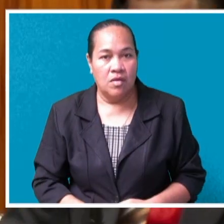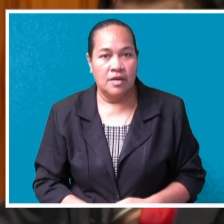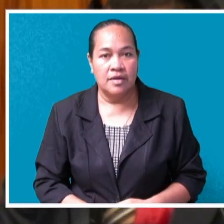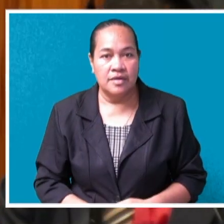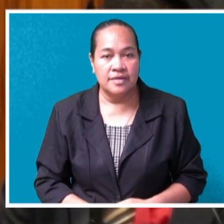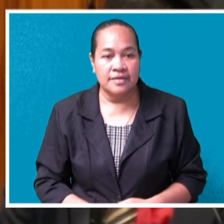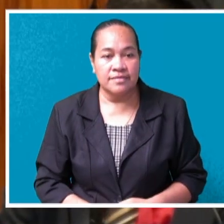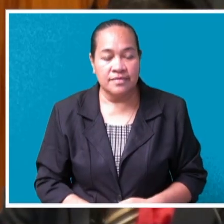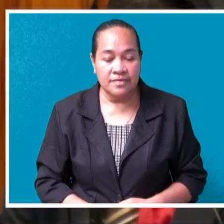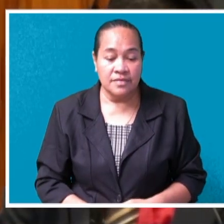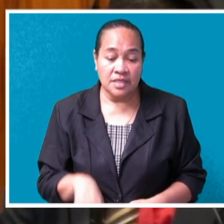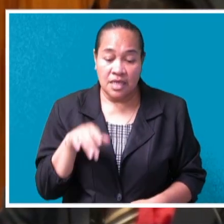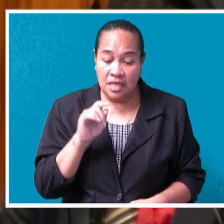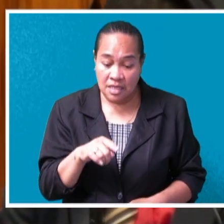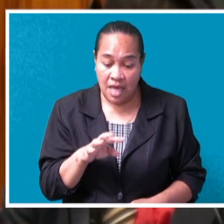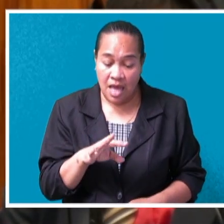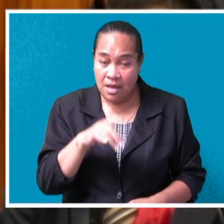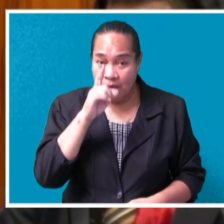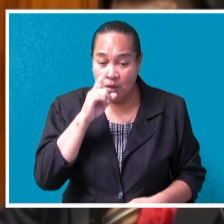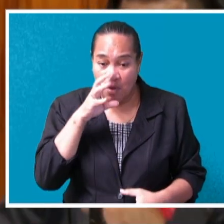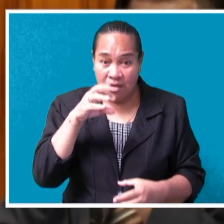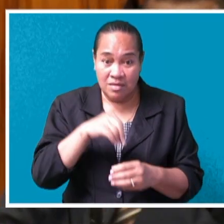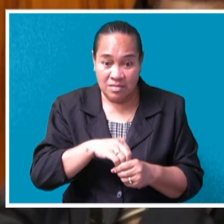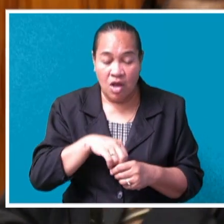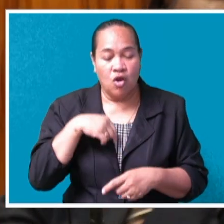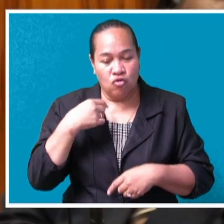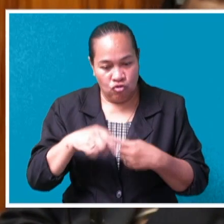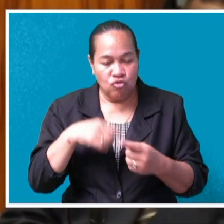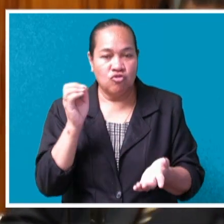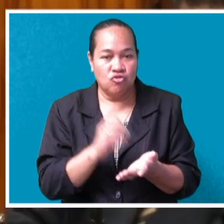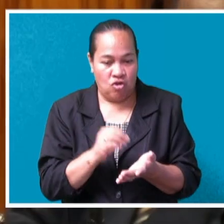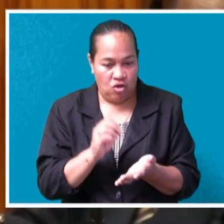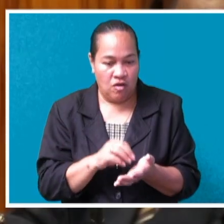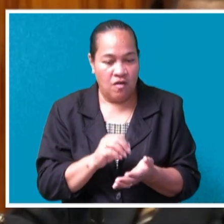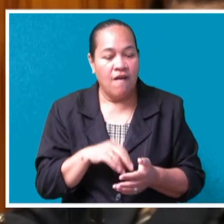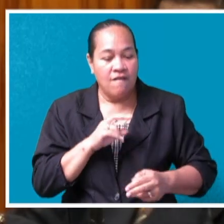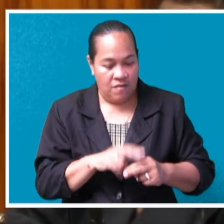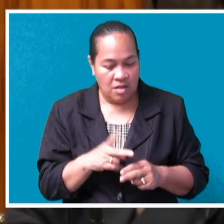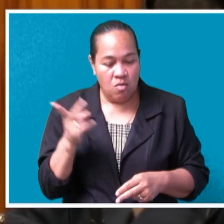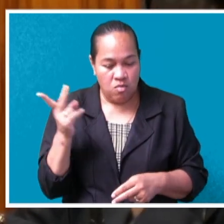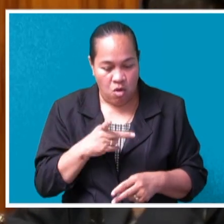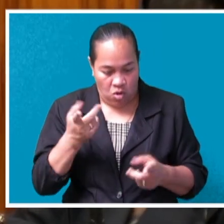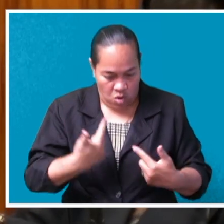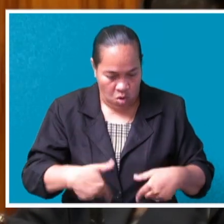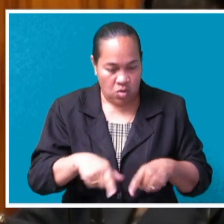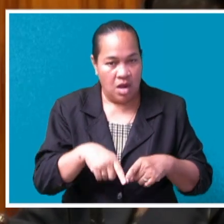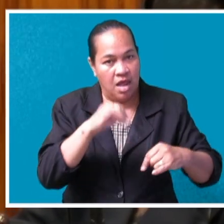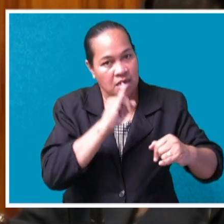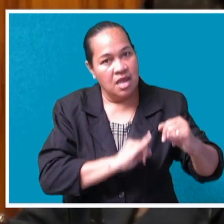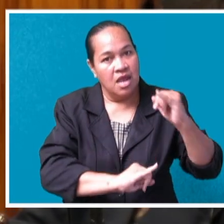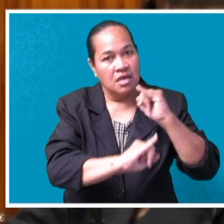The officers and personnel of the RFMF continue to serve Fiji both domestically and internationally. Their